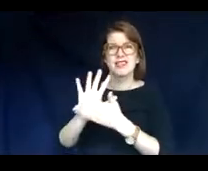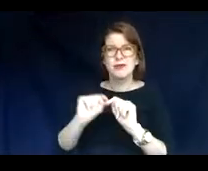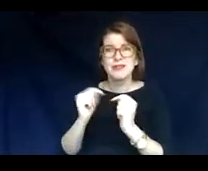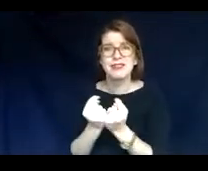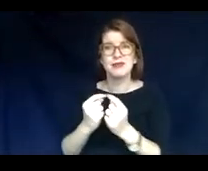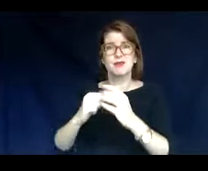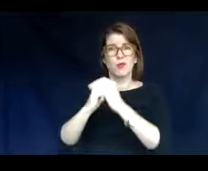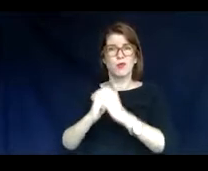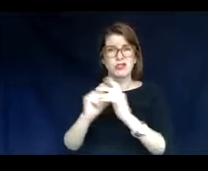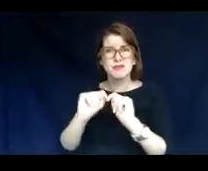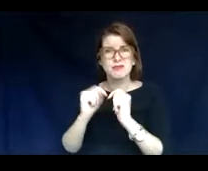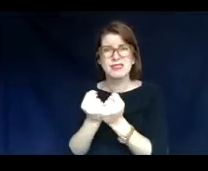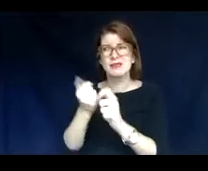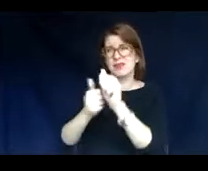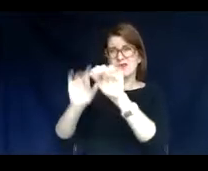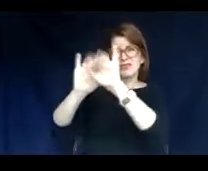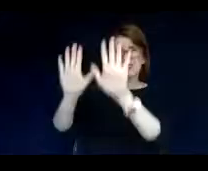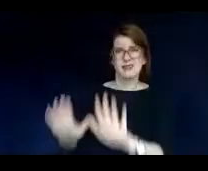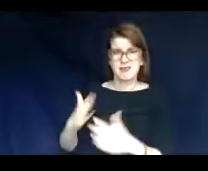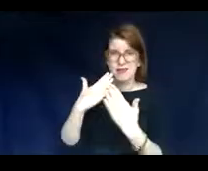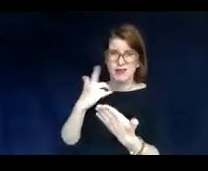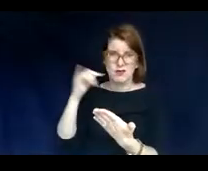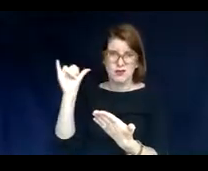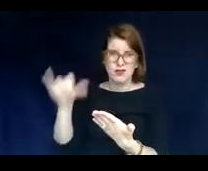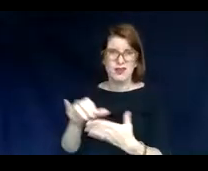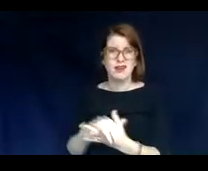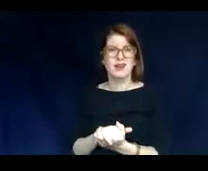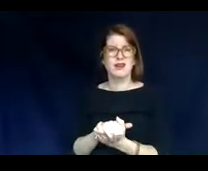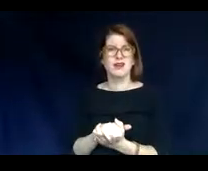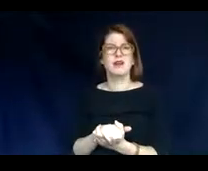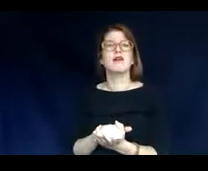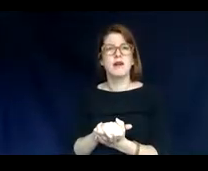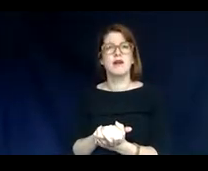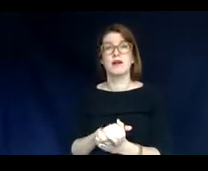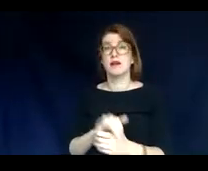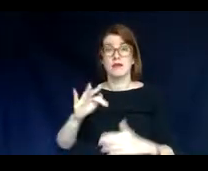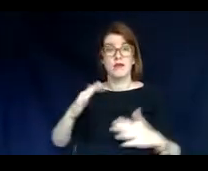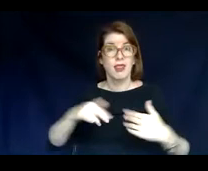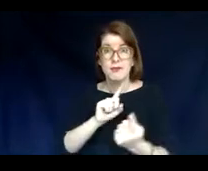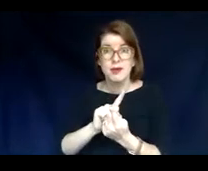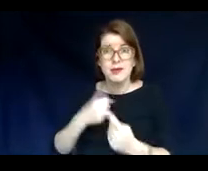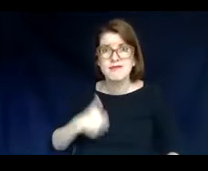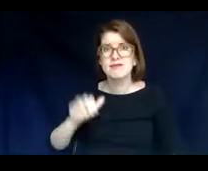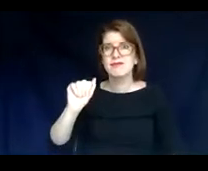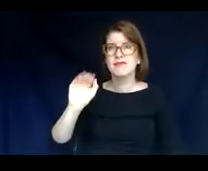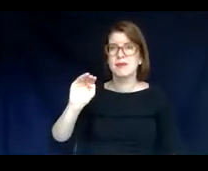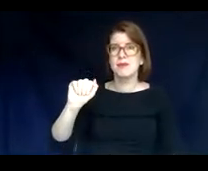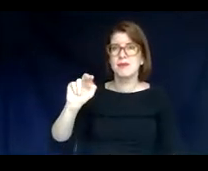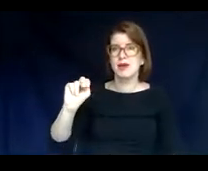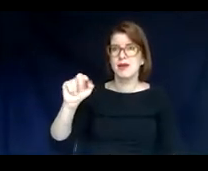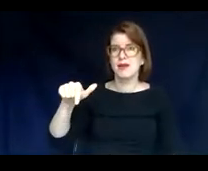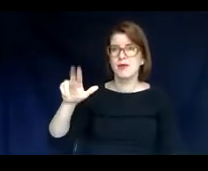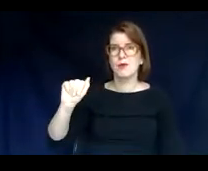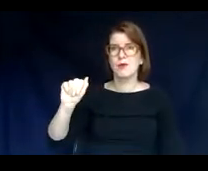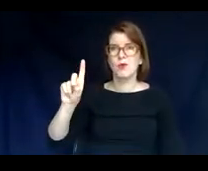worship team does every Sunday. So we're thankful for that. Well, for those that have not met me and I have not met, my name is Aman Quadri. It's really good to be